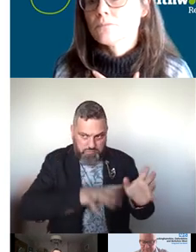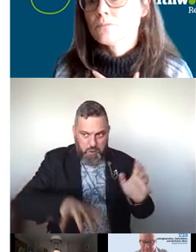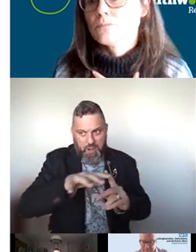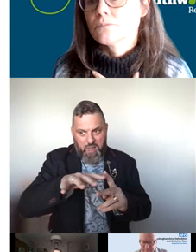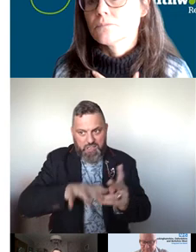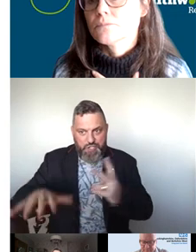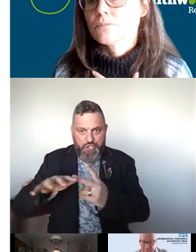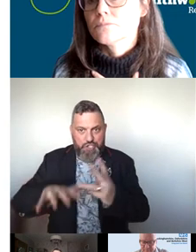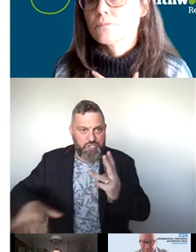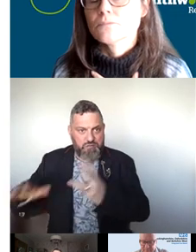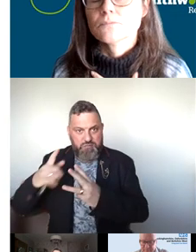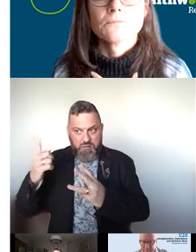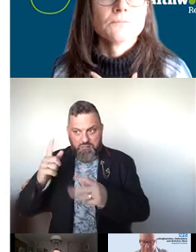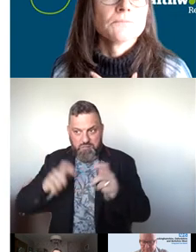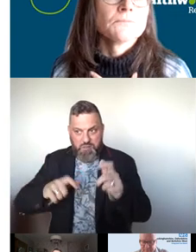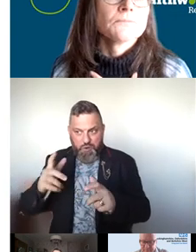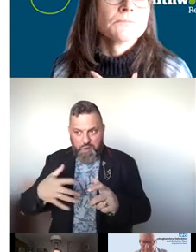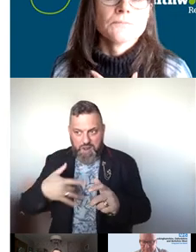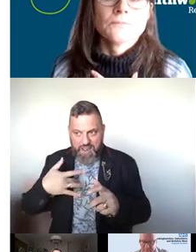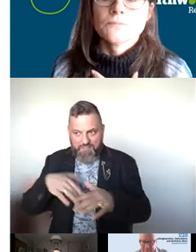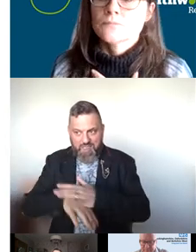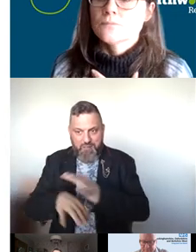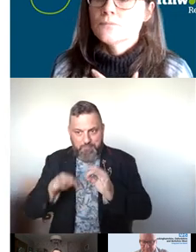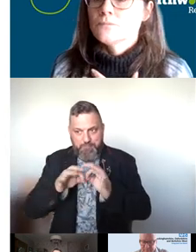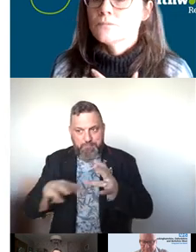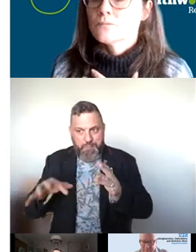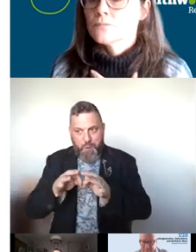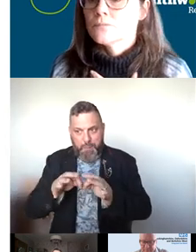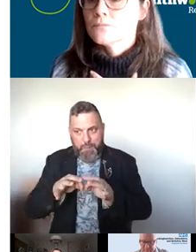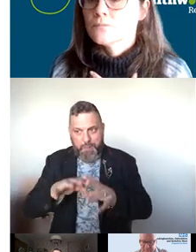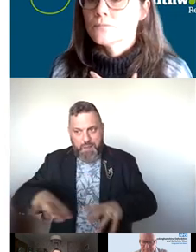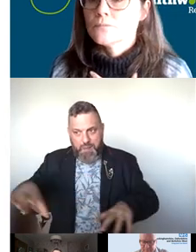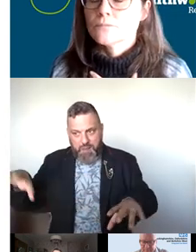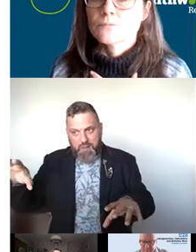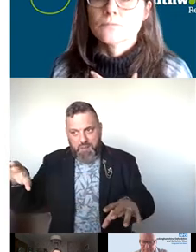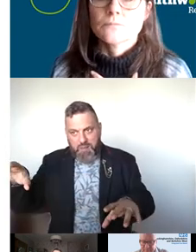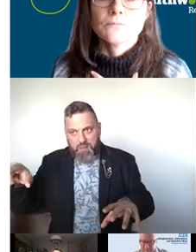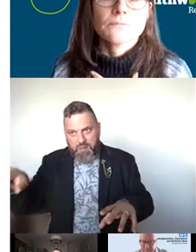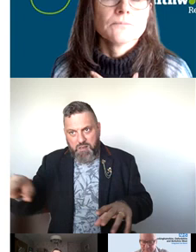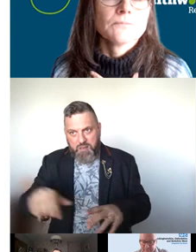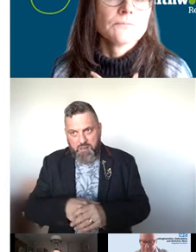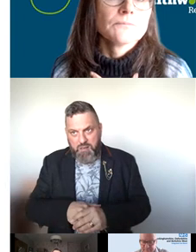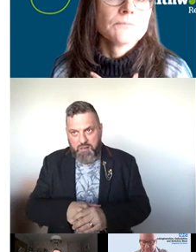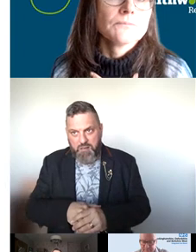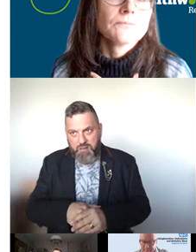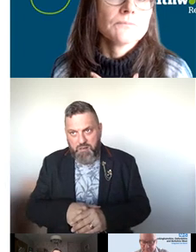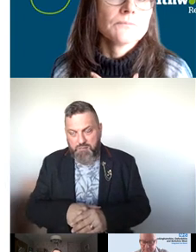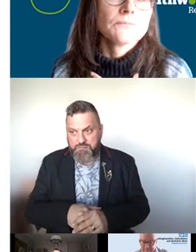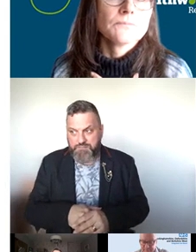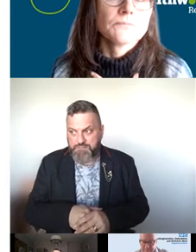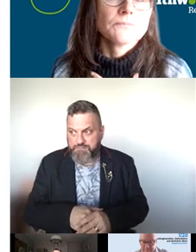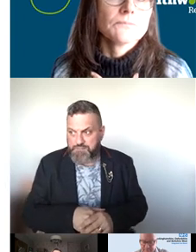people who live within the Bob area. So we've tried to describe them from